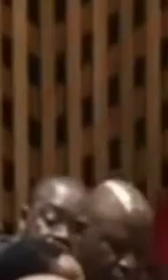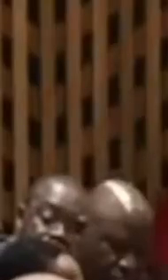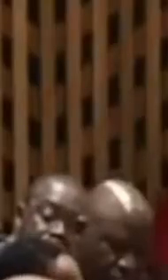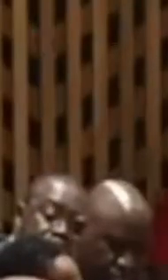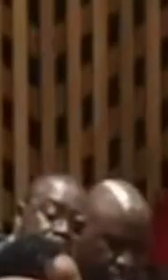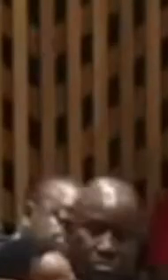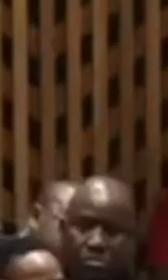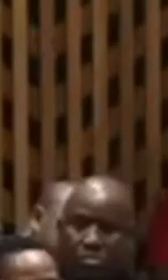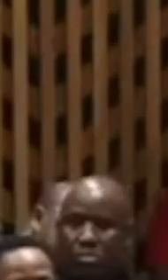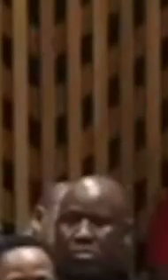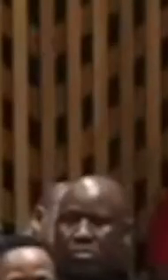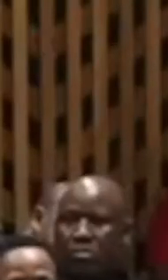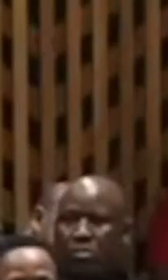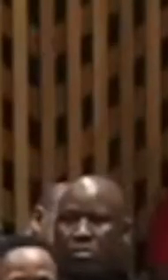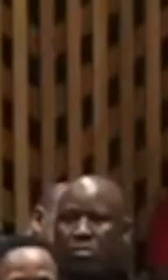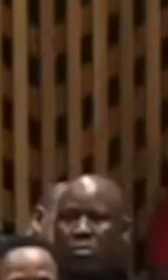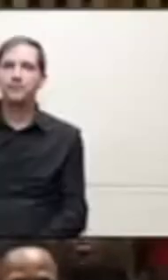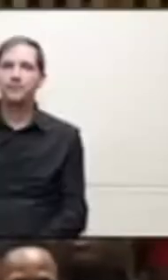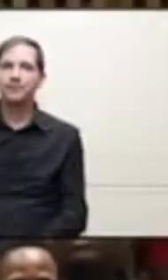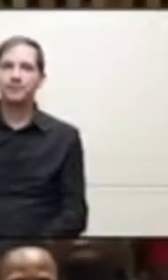Municipality.